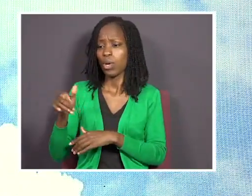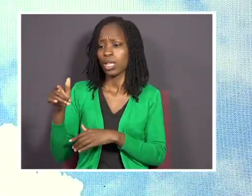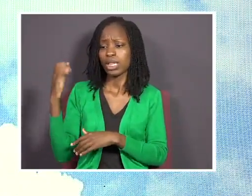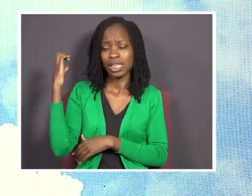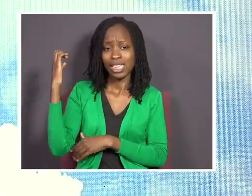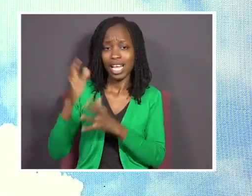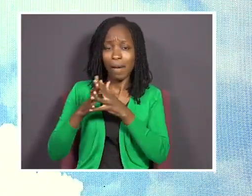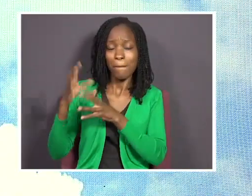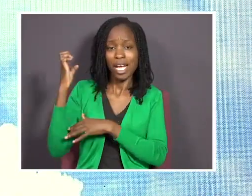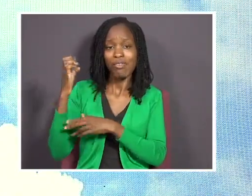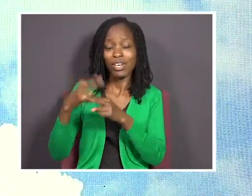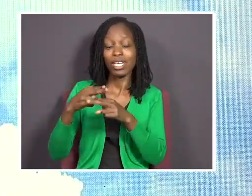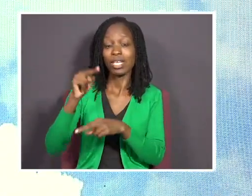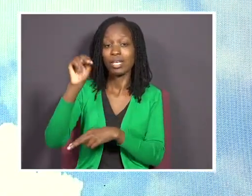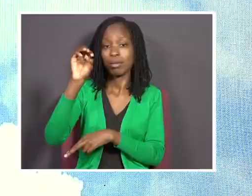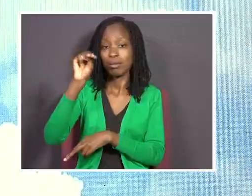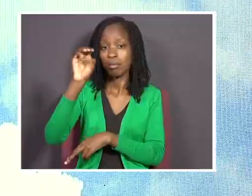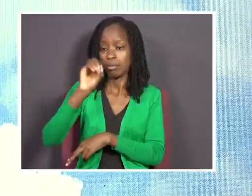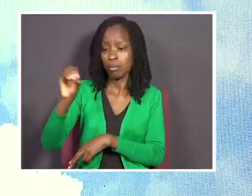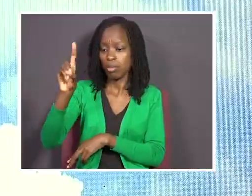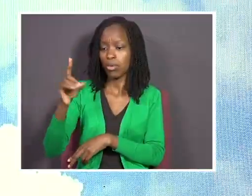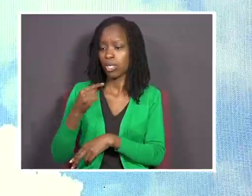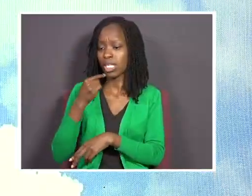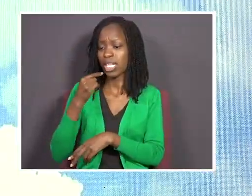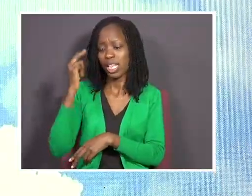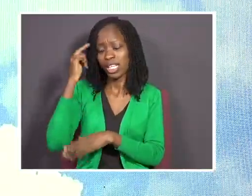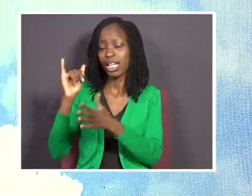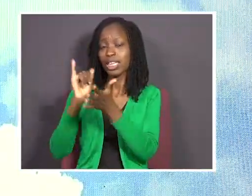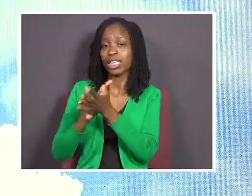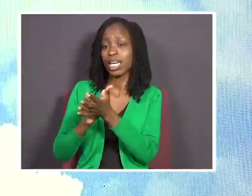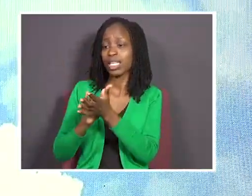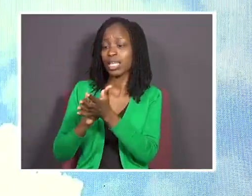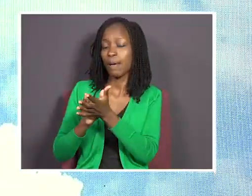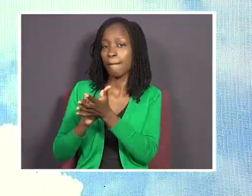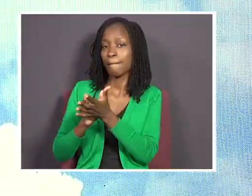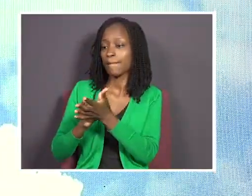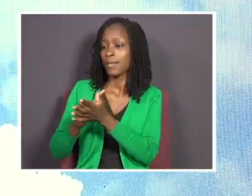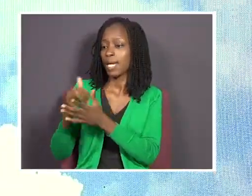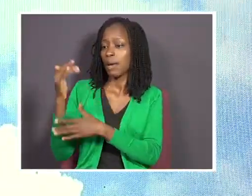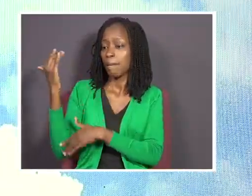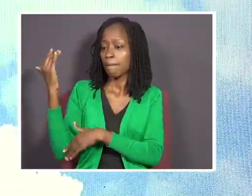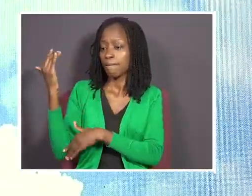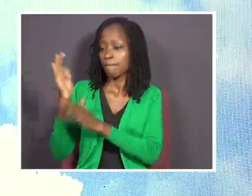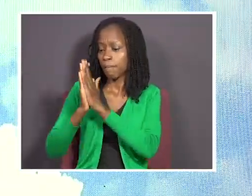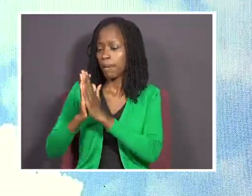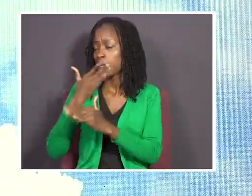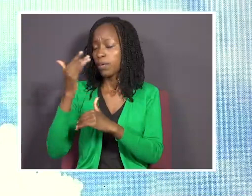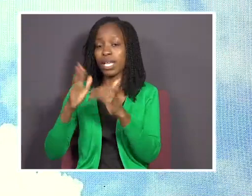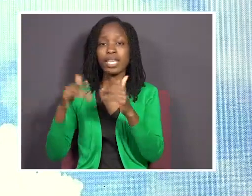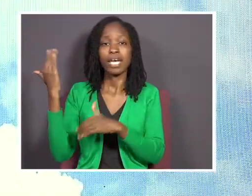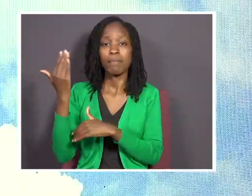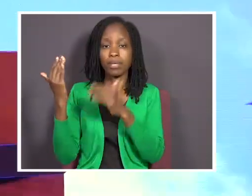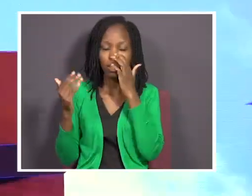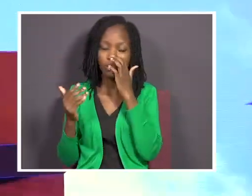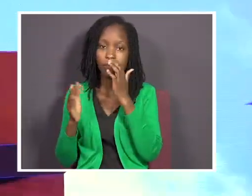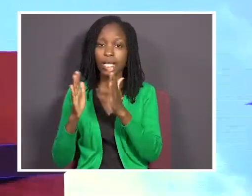place such a high premium on prayer than preaching, and yet he had seen so many people come to faith through